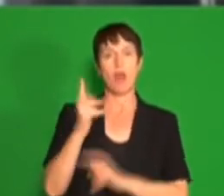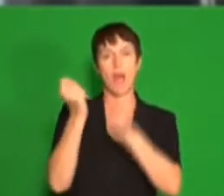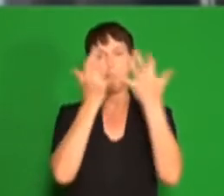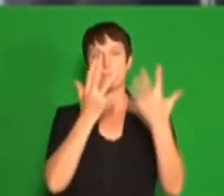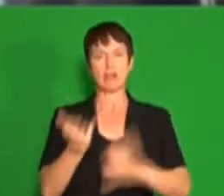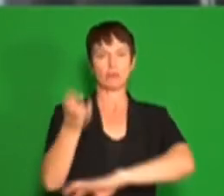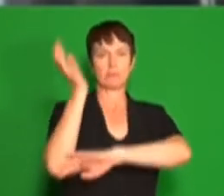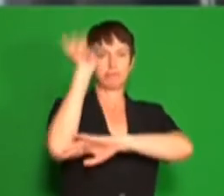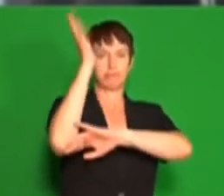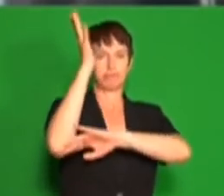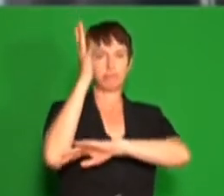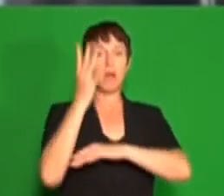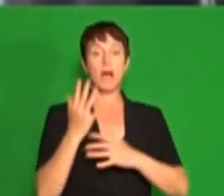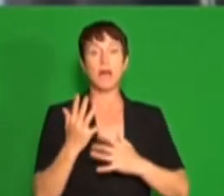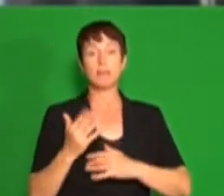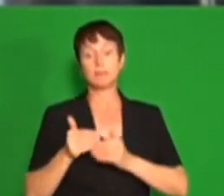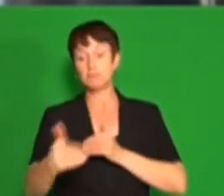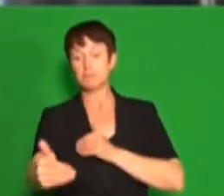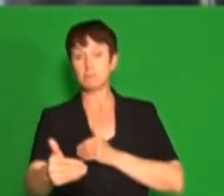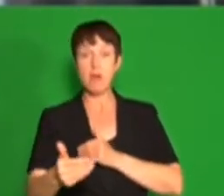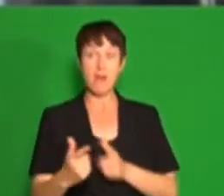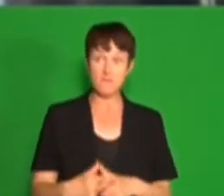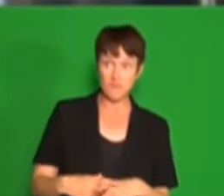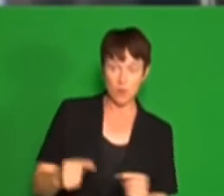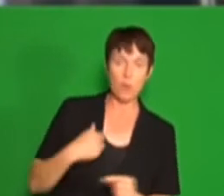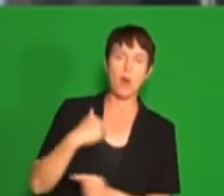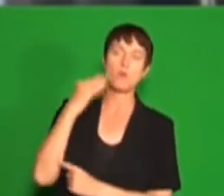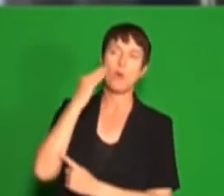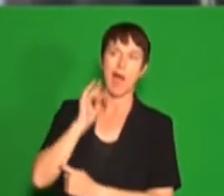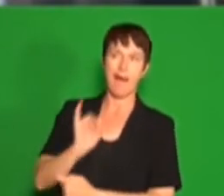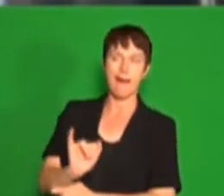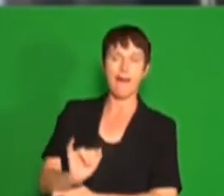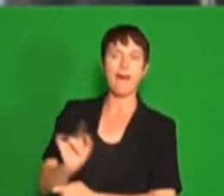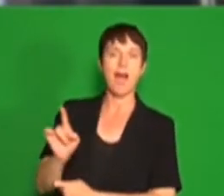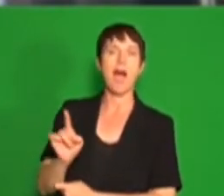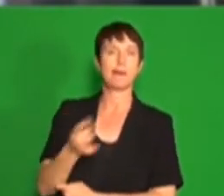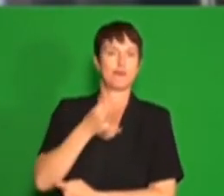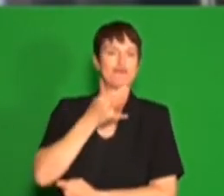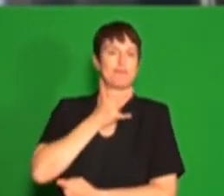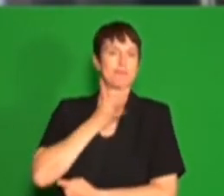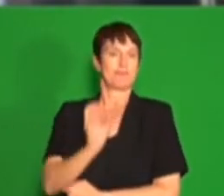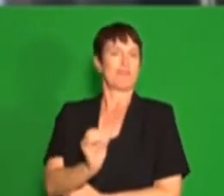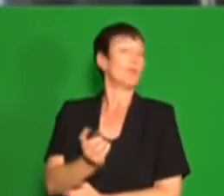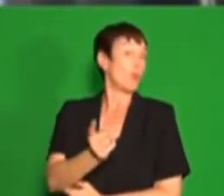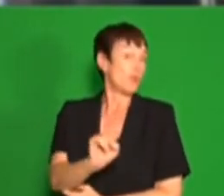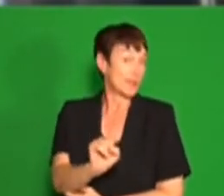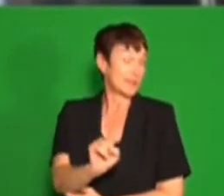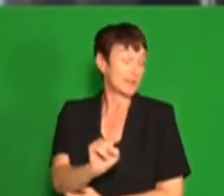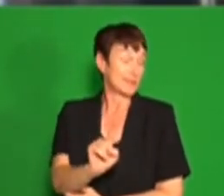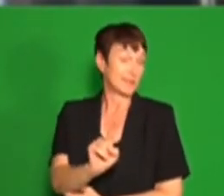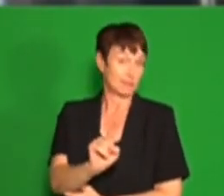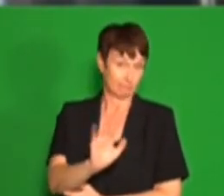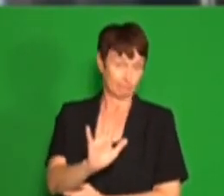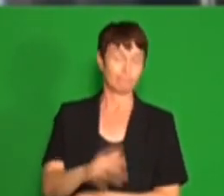know what are the risks to the economic